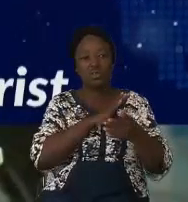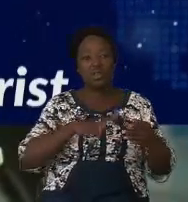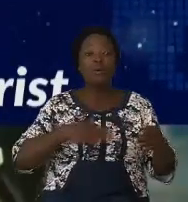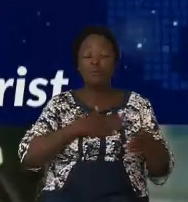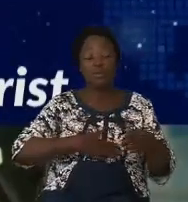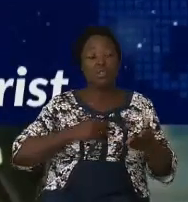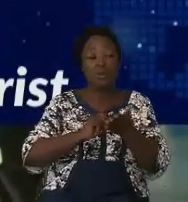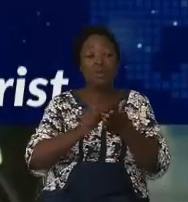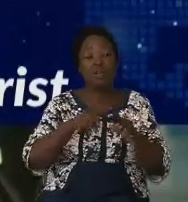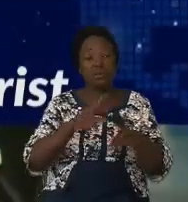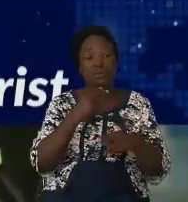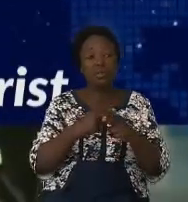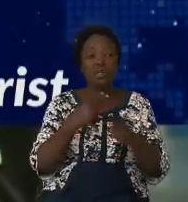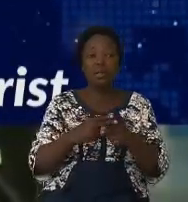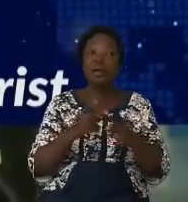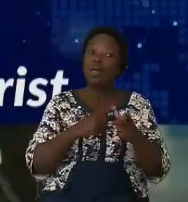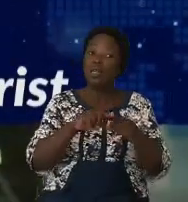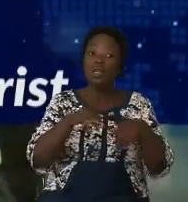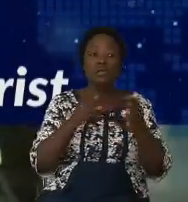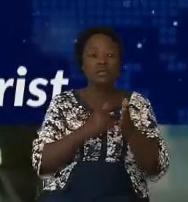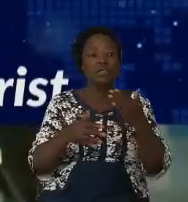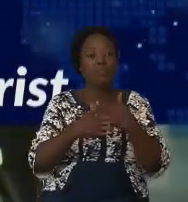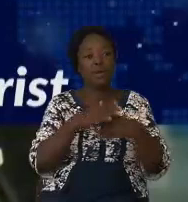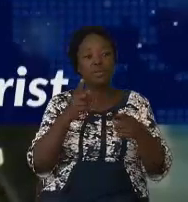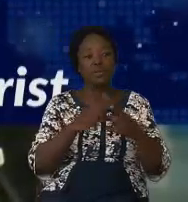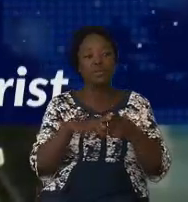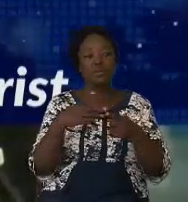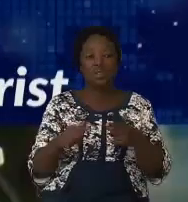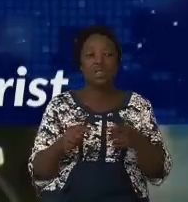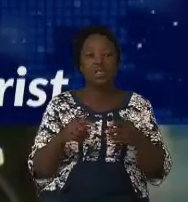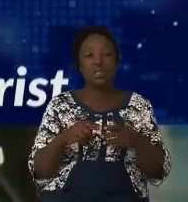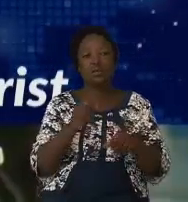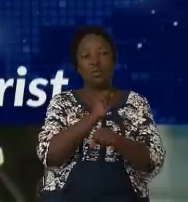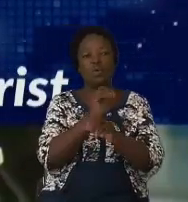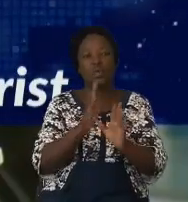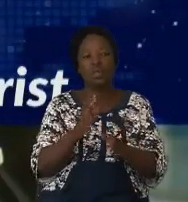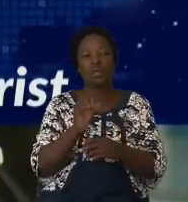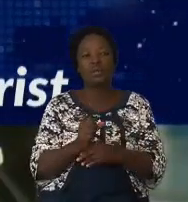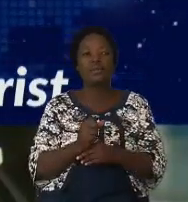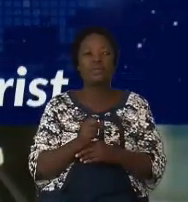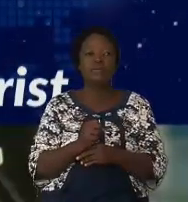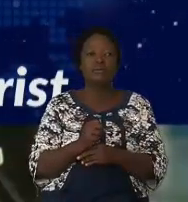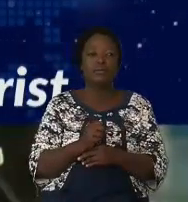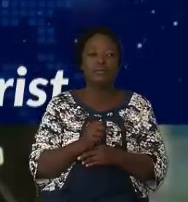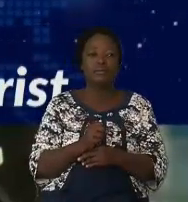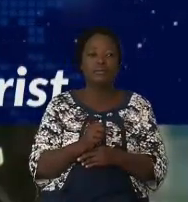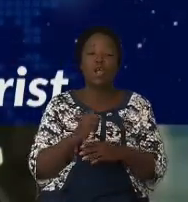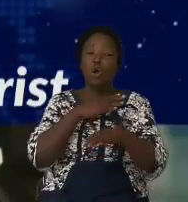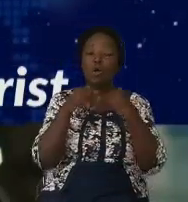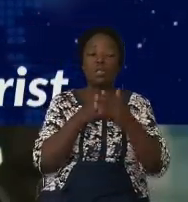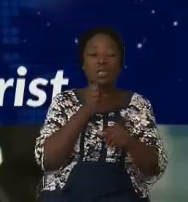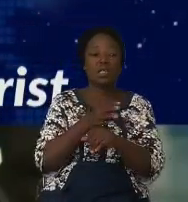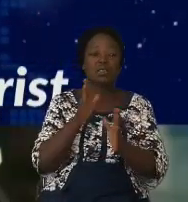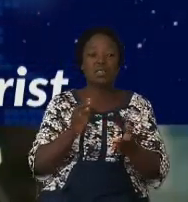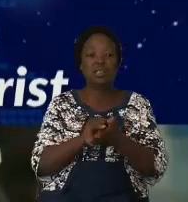the Lord. Please collect the slip from our counselors around you. Fill in the slips and return the slip